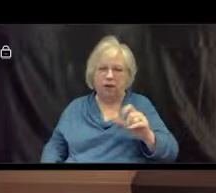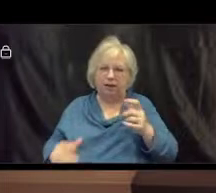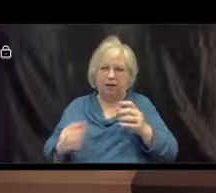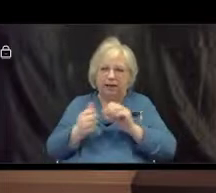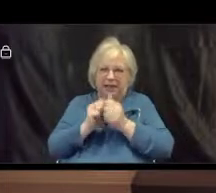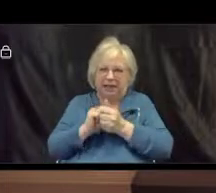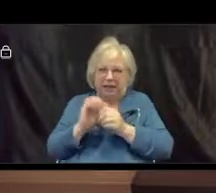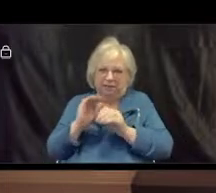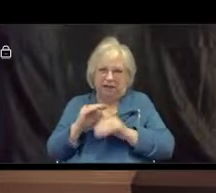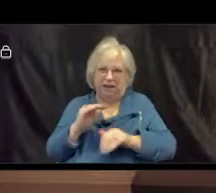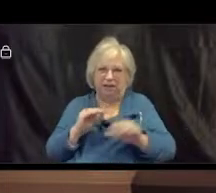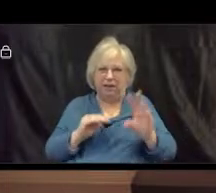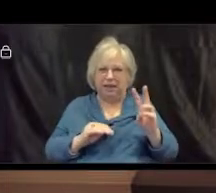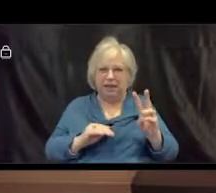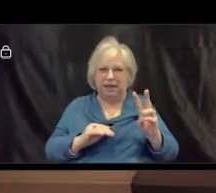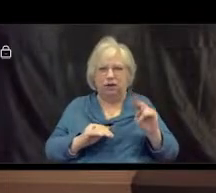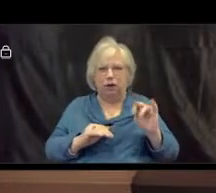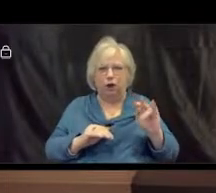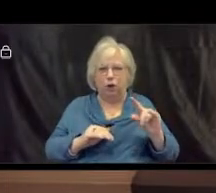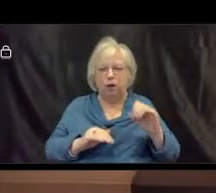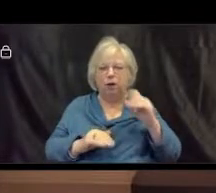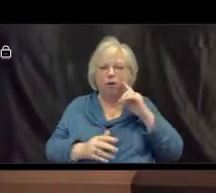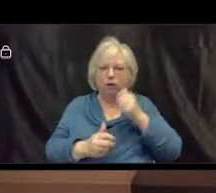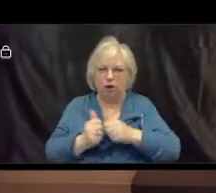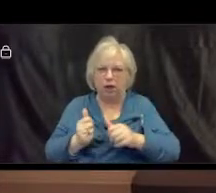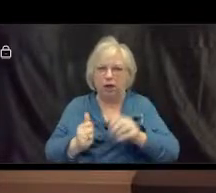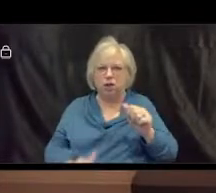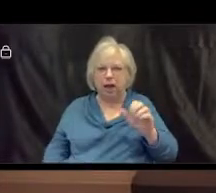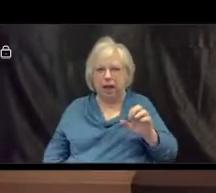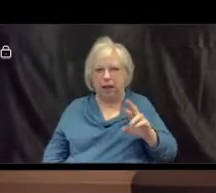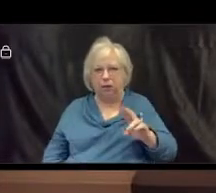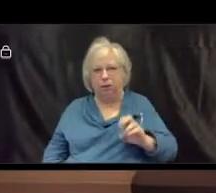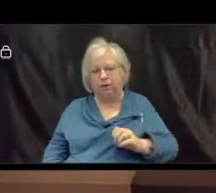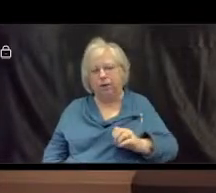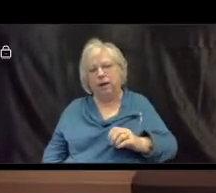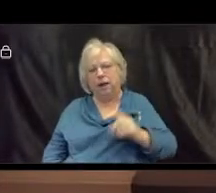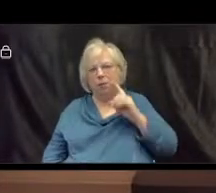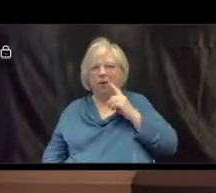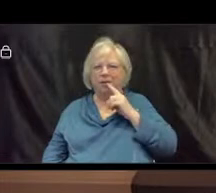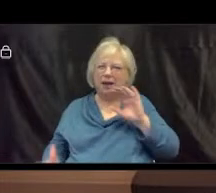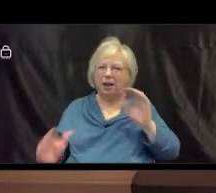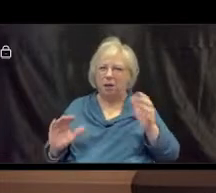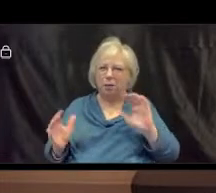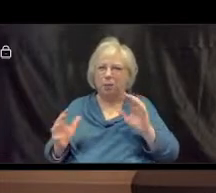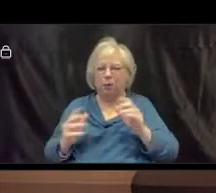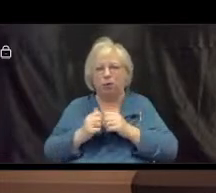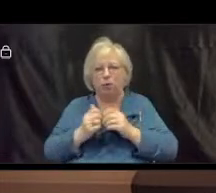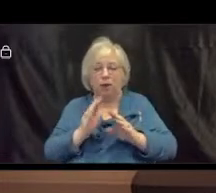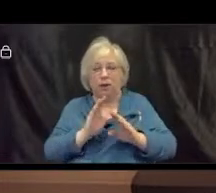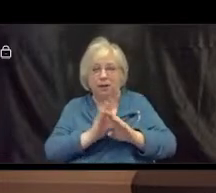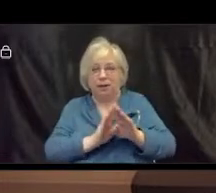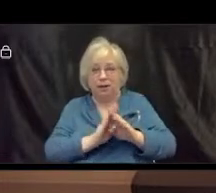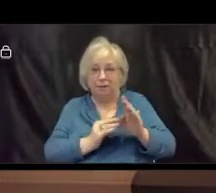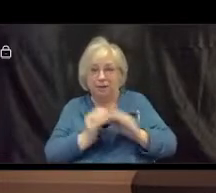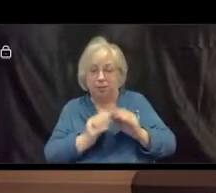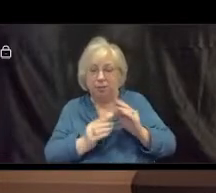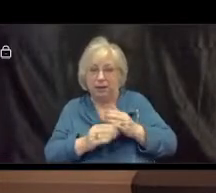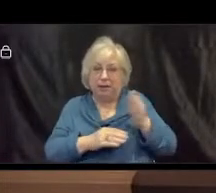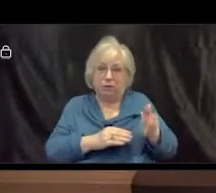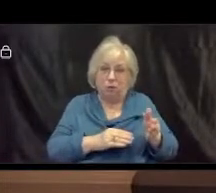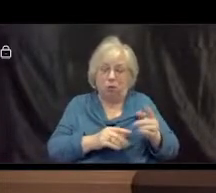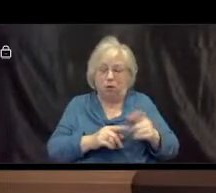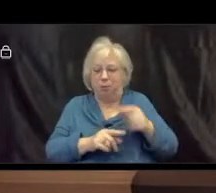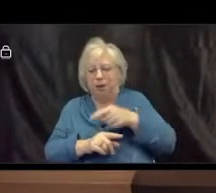than 6 units to the acre. It'll be, I would say, comparable to the development next door, except that he's going to have less units than